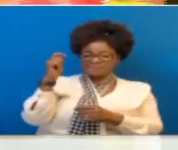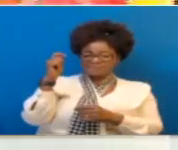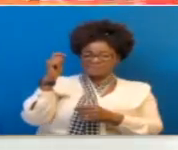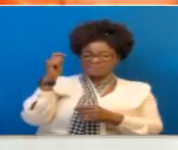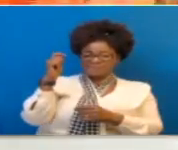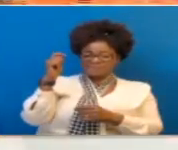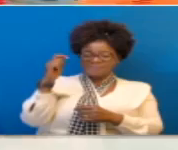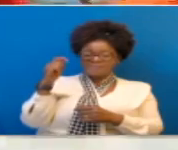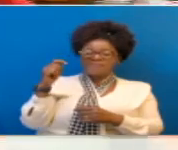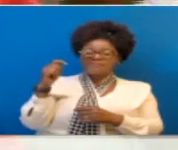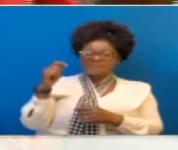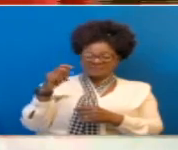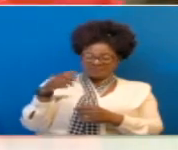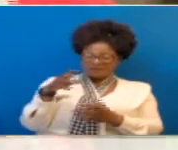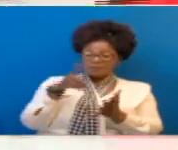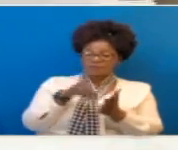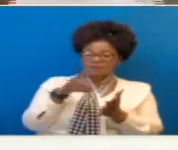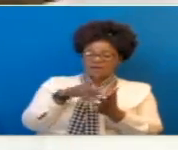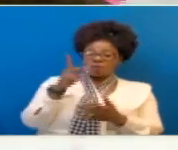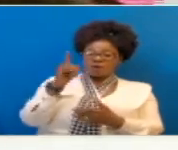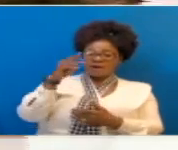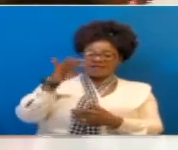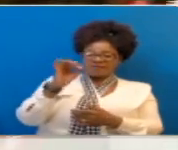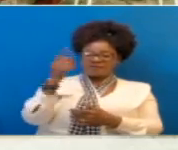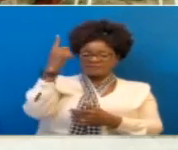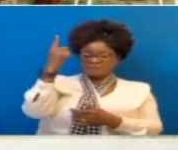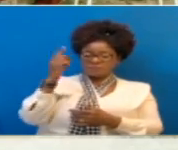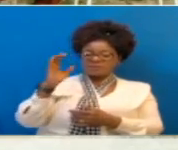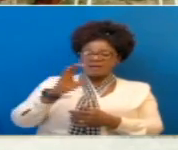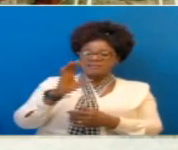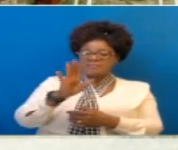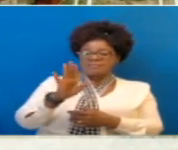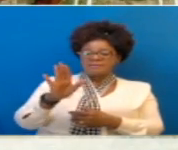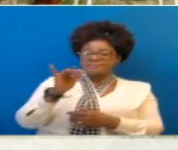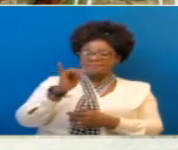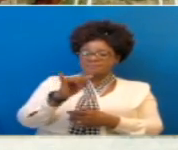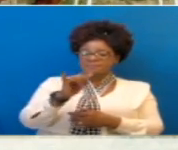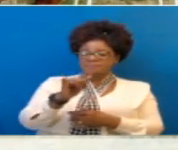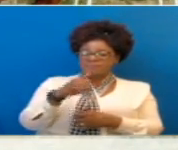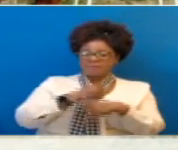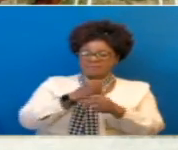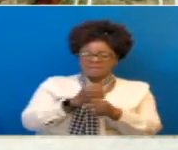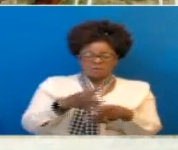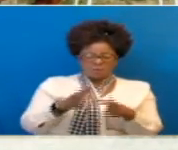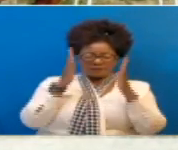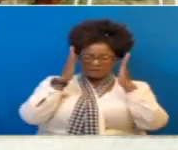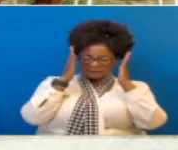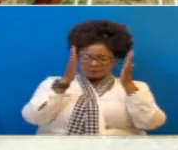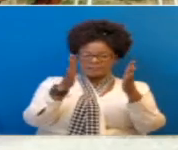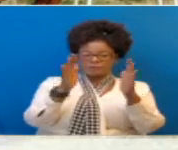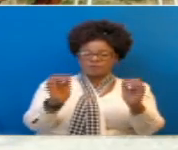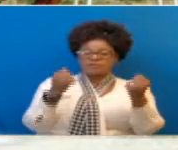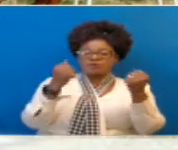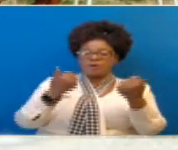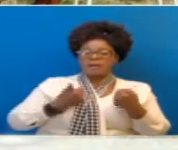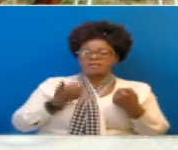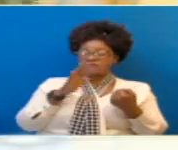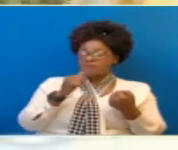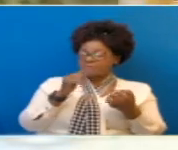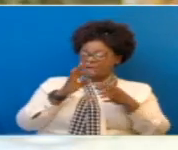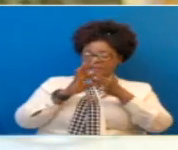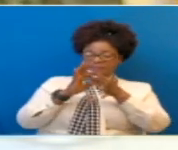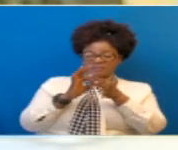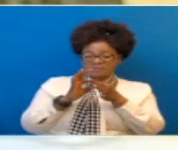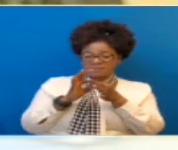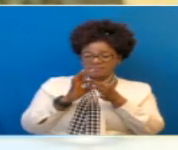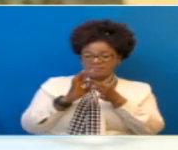Looking back, Dr. Kulair's first rescue mission was her cousin, and this paved the way for her dedication to rescuing girls from harmful cultural